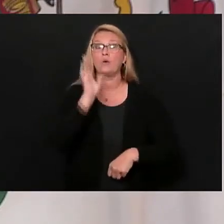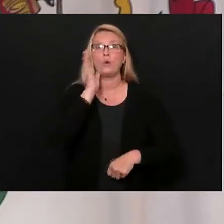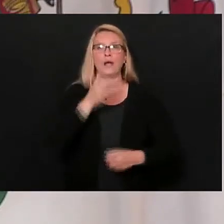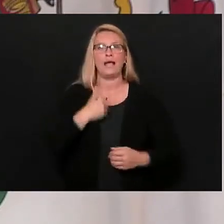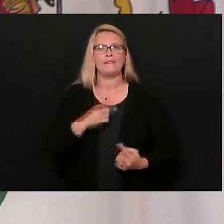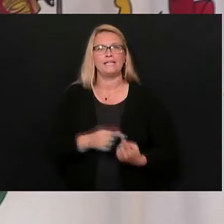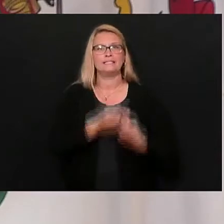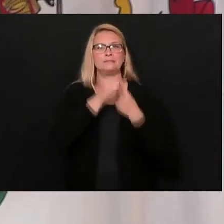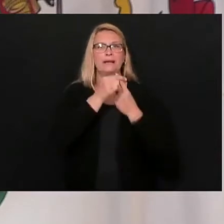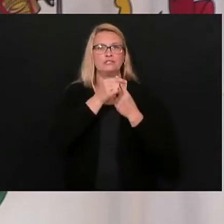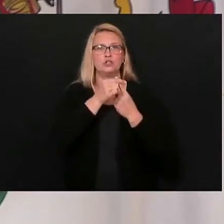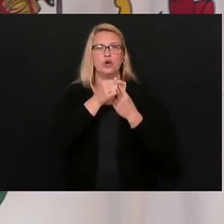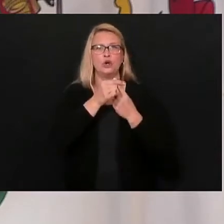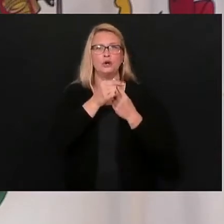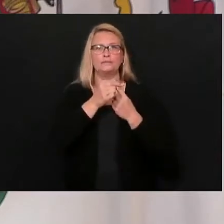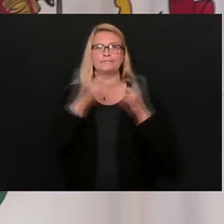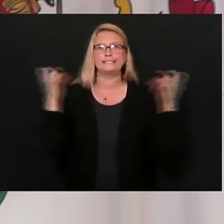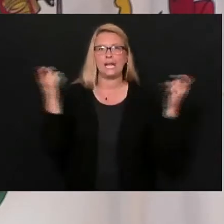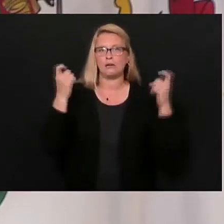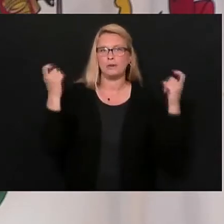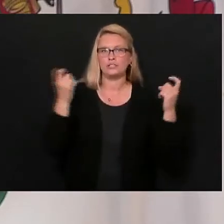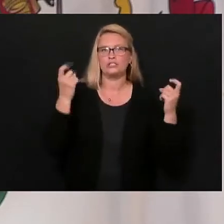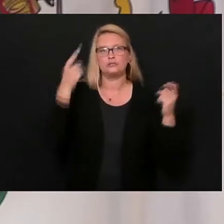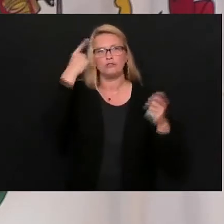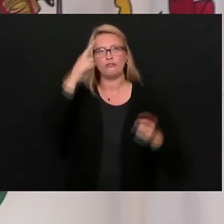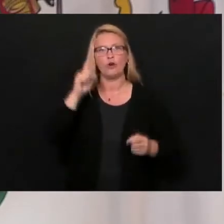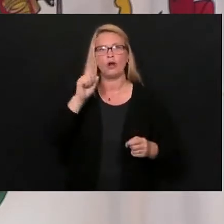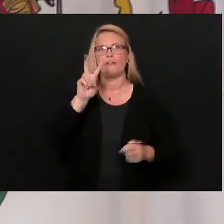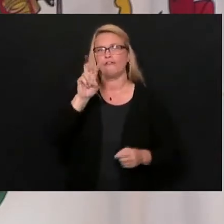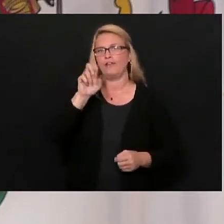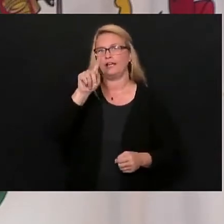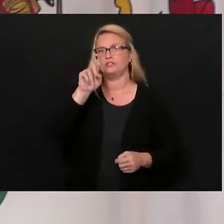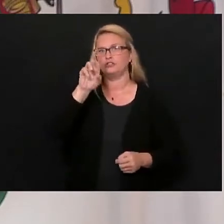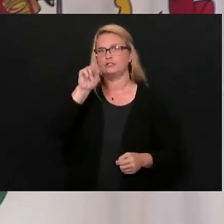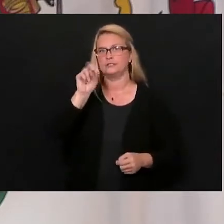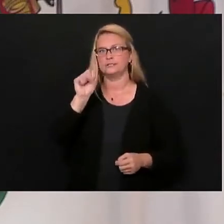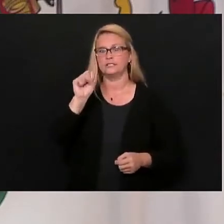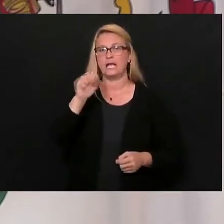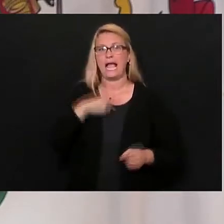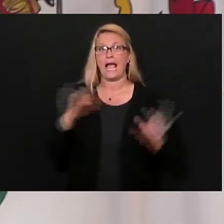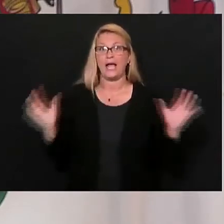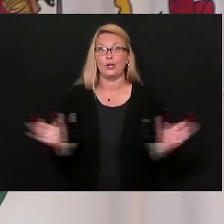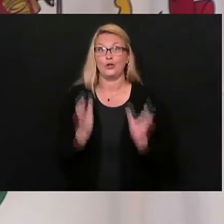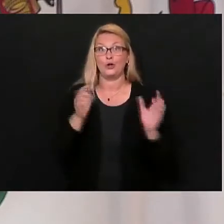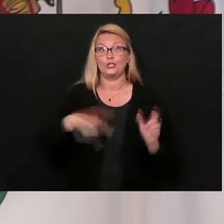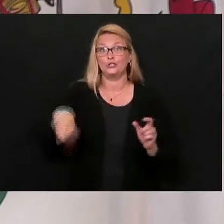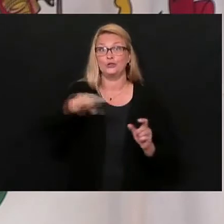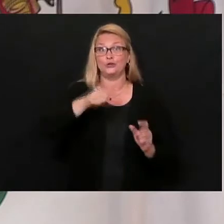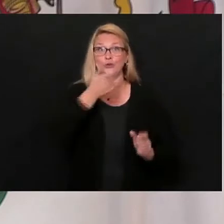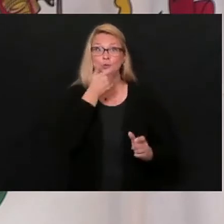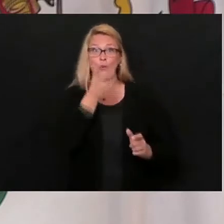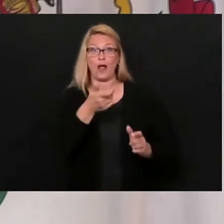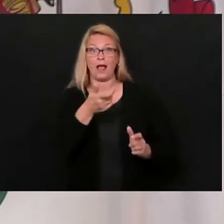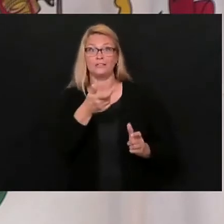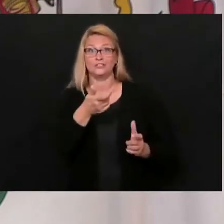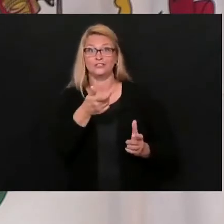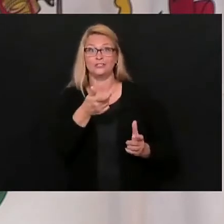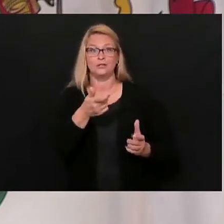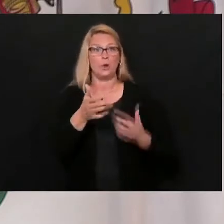Day ceremony. And I encourage all of you to watch on whatever channel you're watching this briefing right